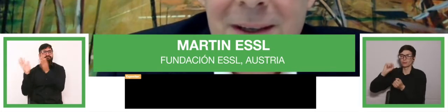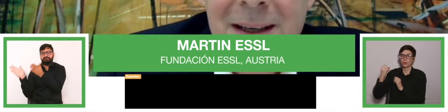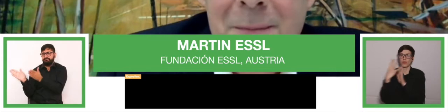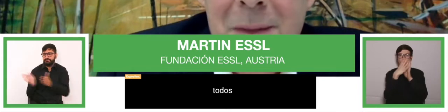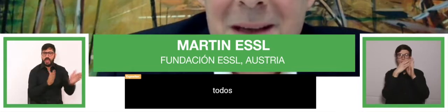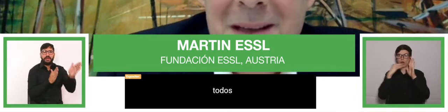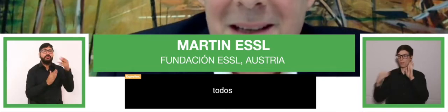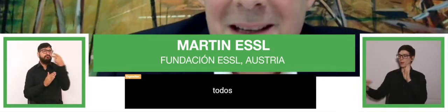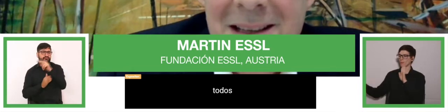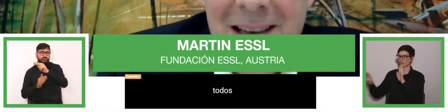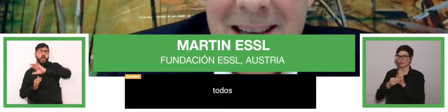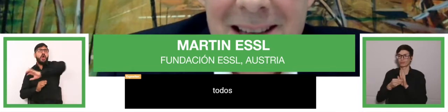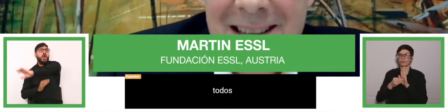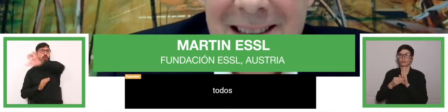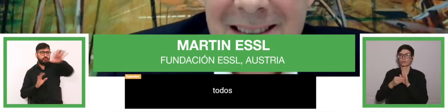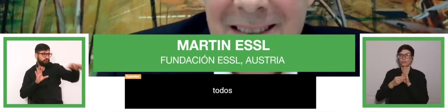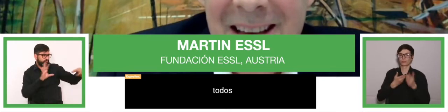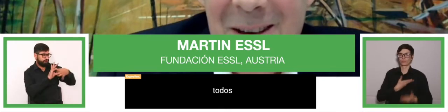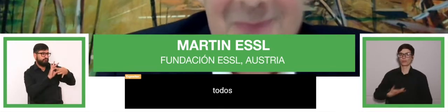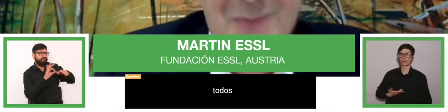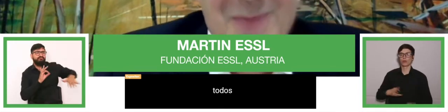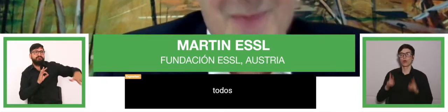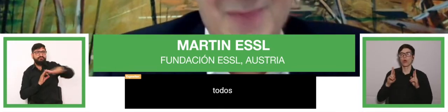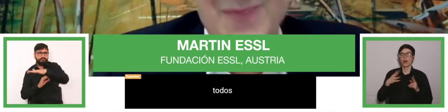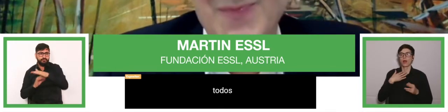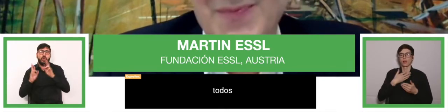you a big success. Thank you.